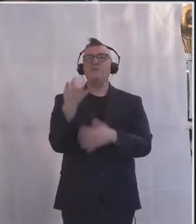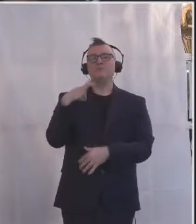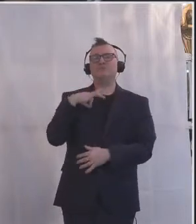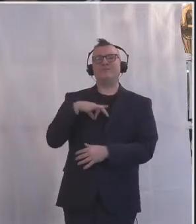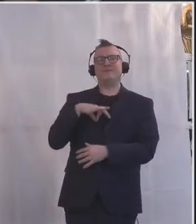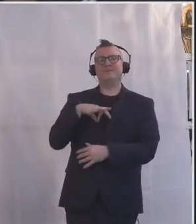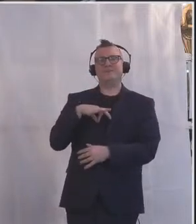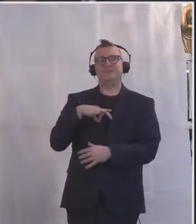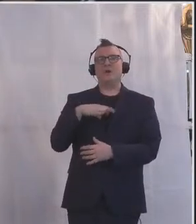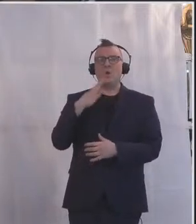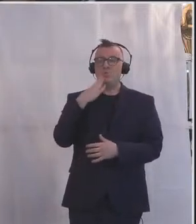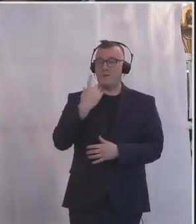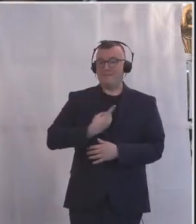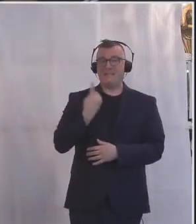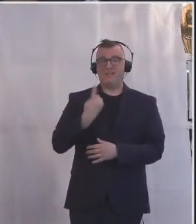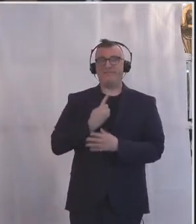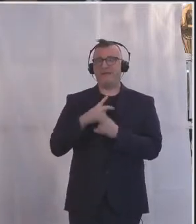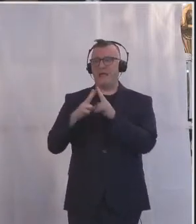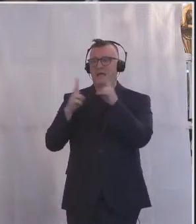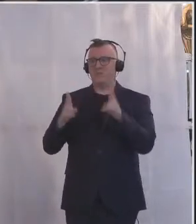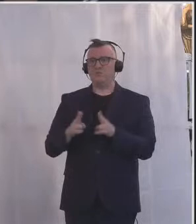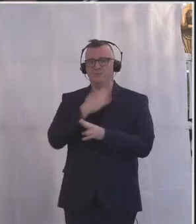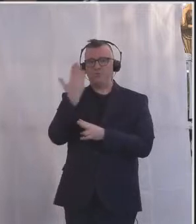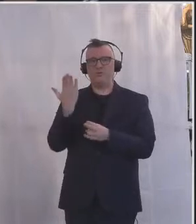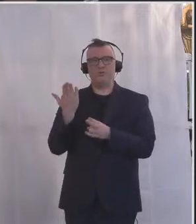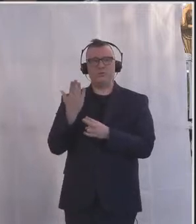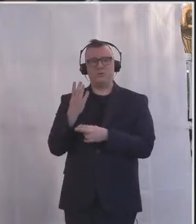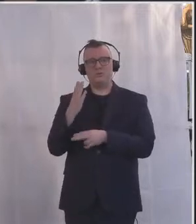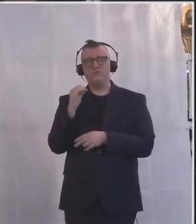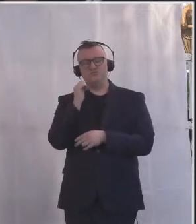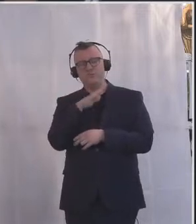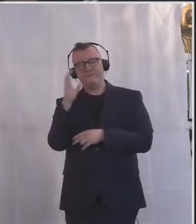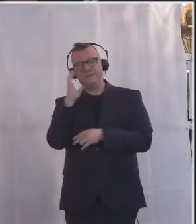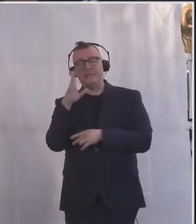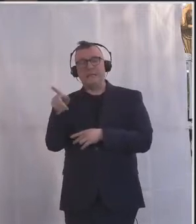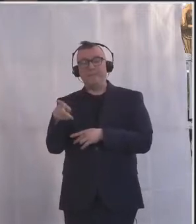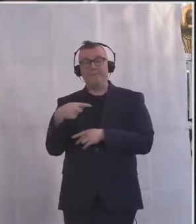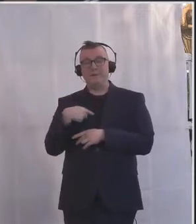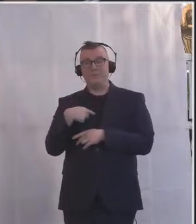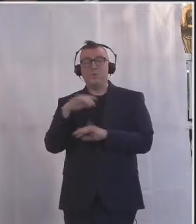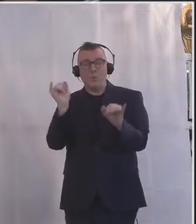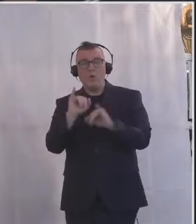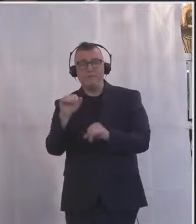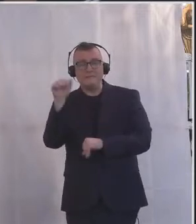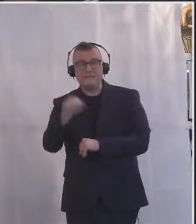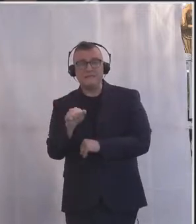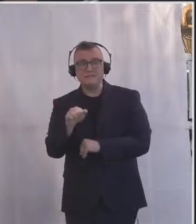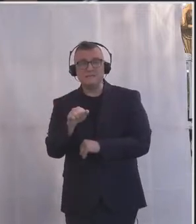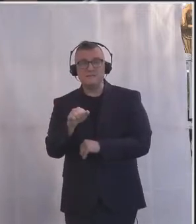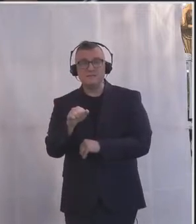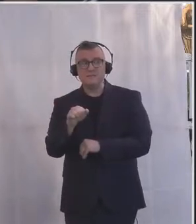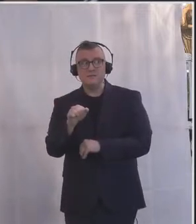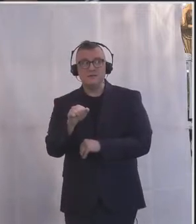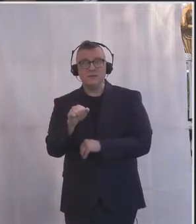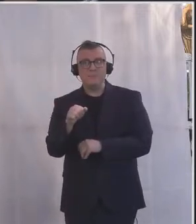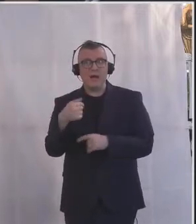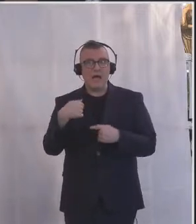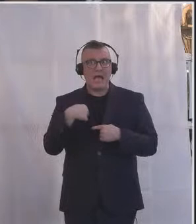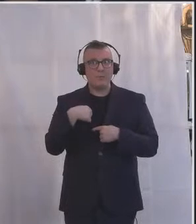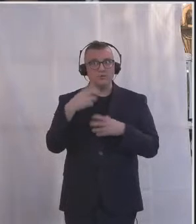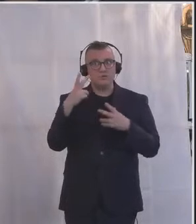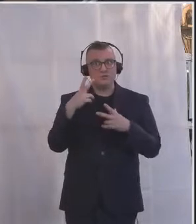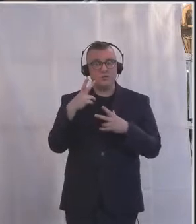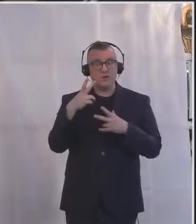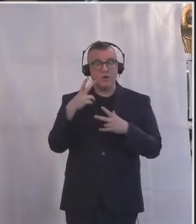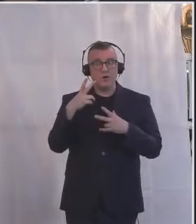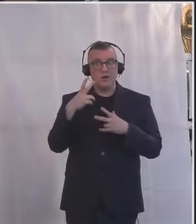I was living homeless, yes, it was absolutely awful, but I was still living homeless in the UK. I was